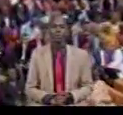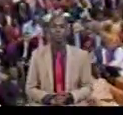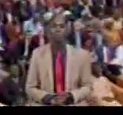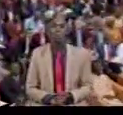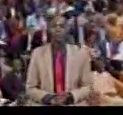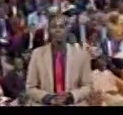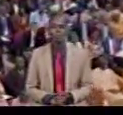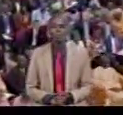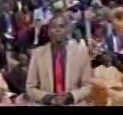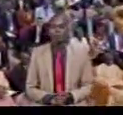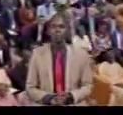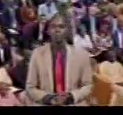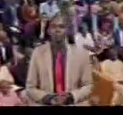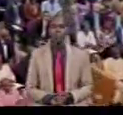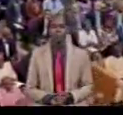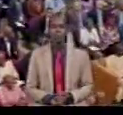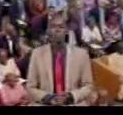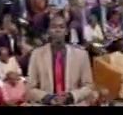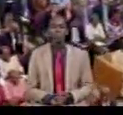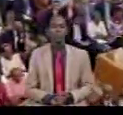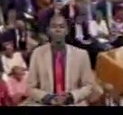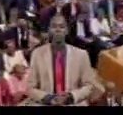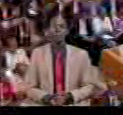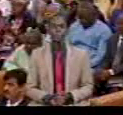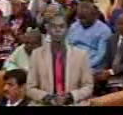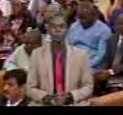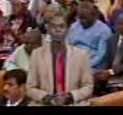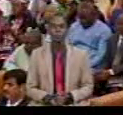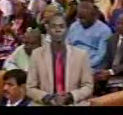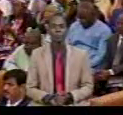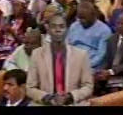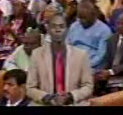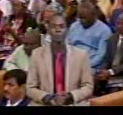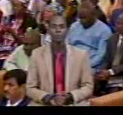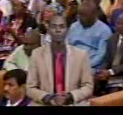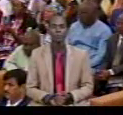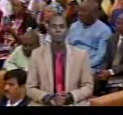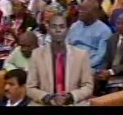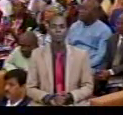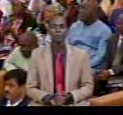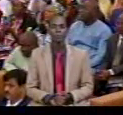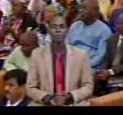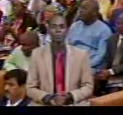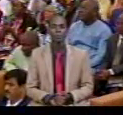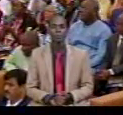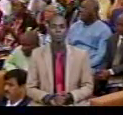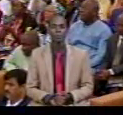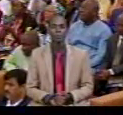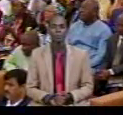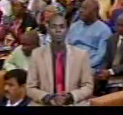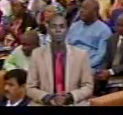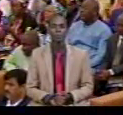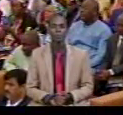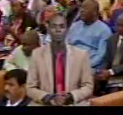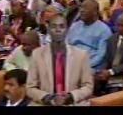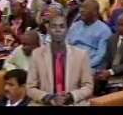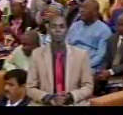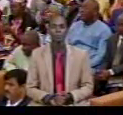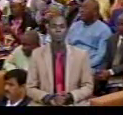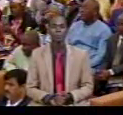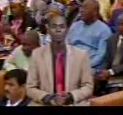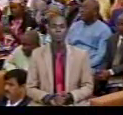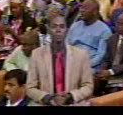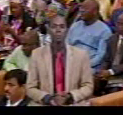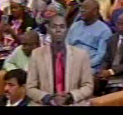Dearly beloved, honest church, leaders, fathers, and mothers, thank you for